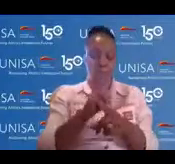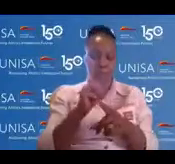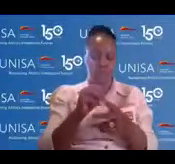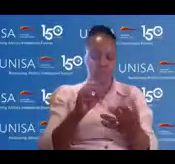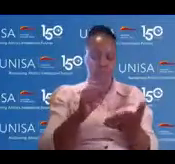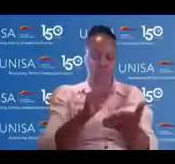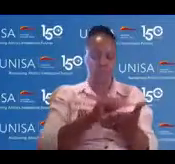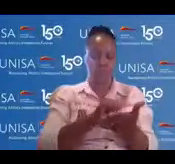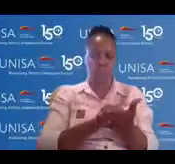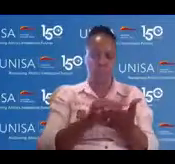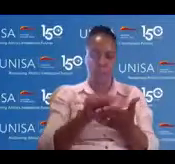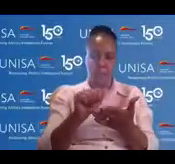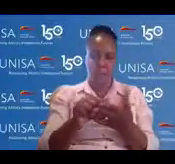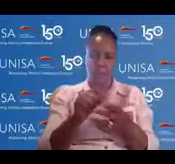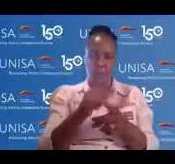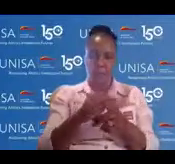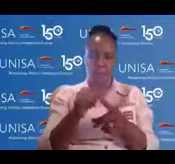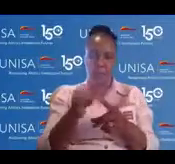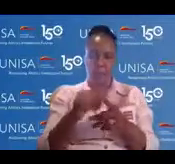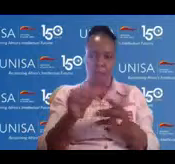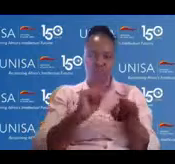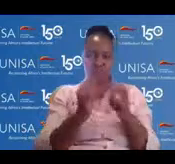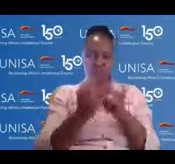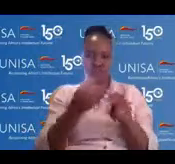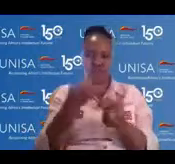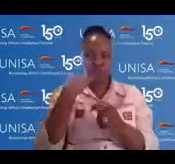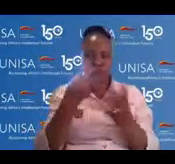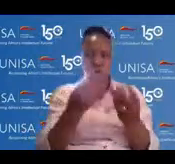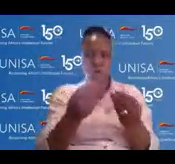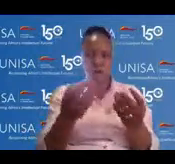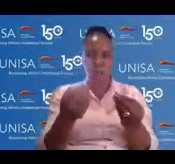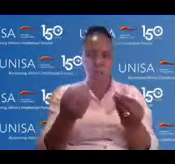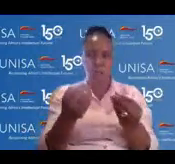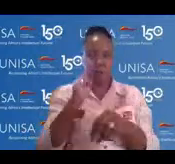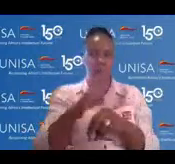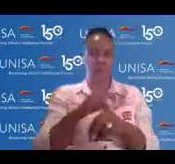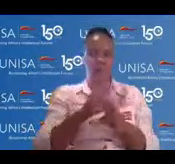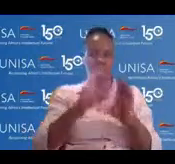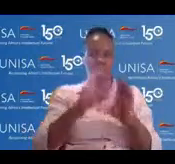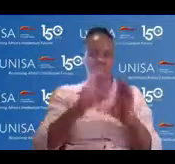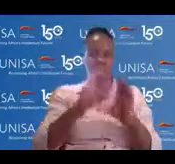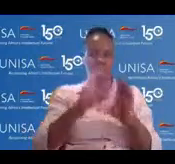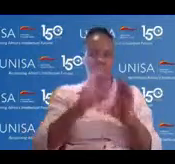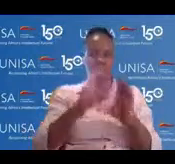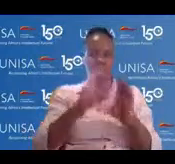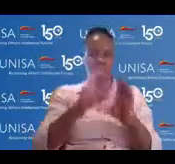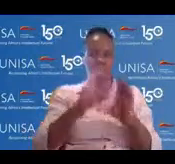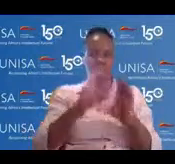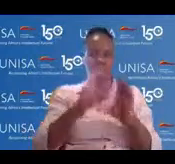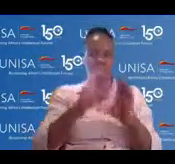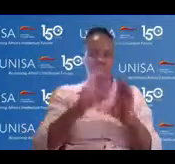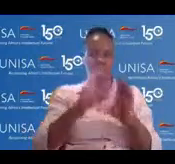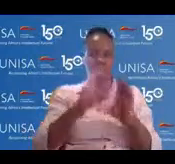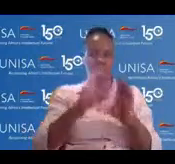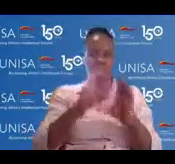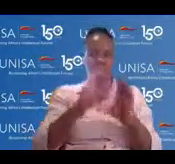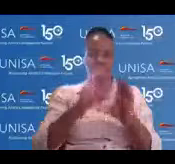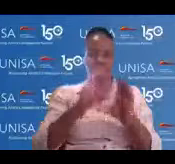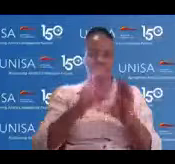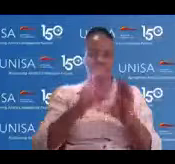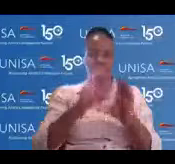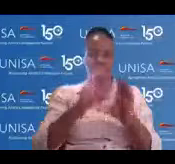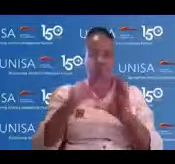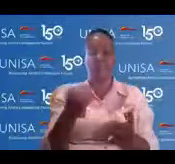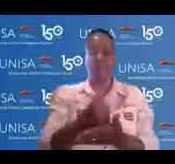or you lose your device, you need to communicate with the institution so that we can assist you. Because if you are not assisted,